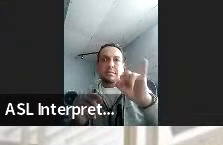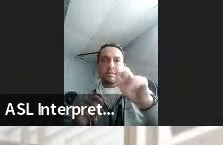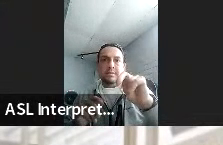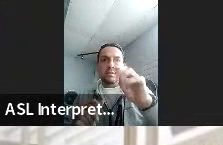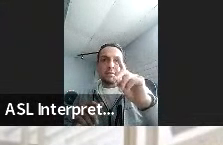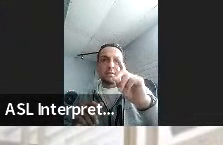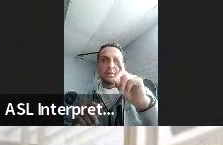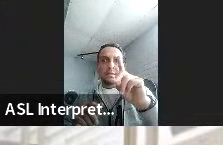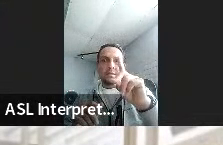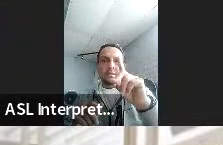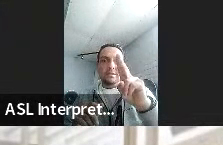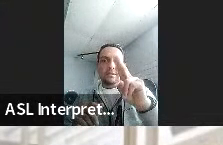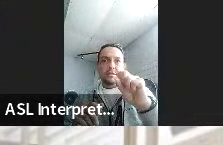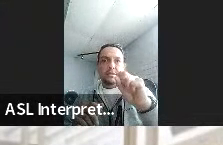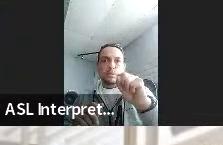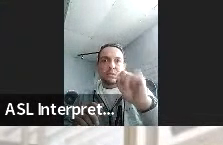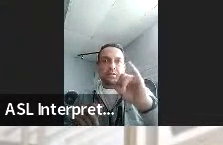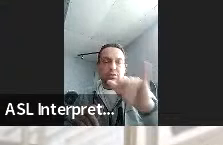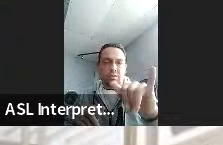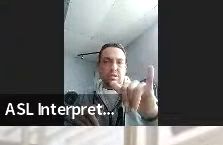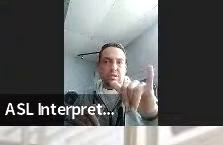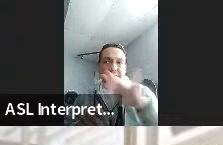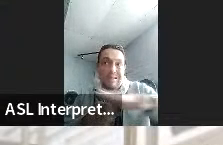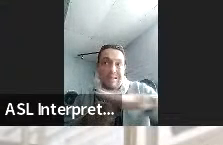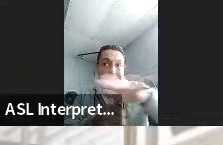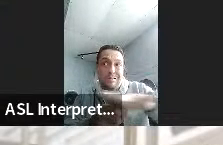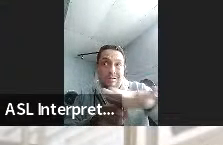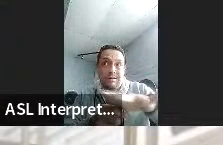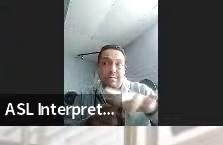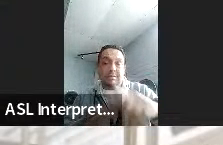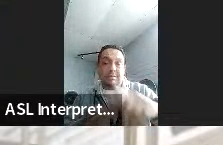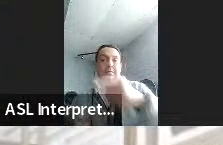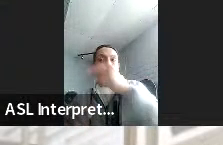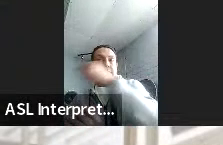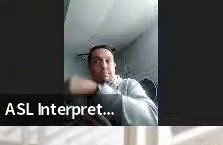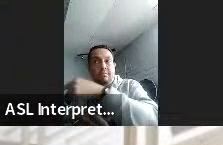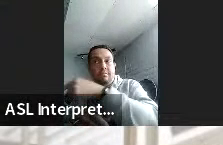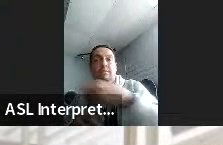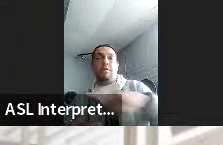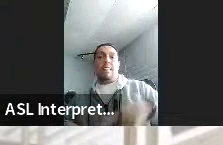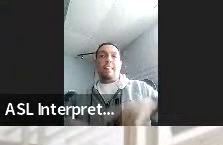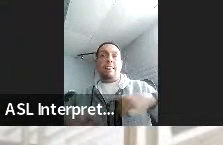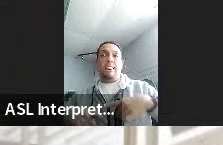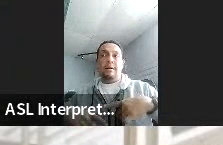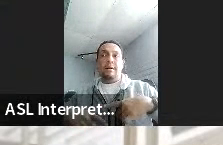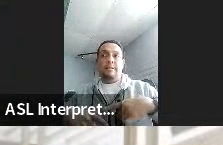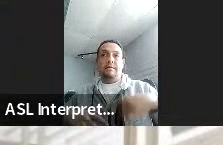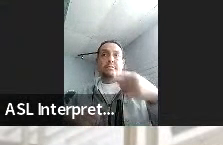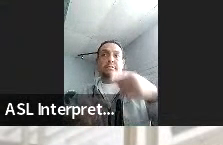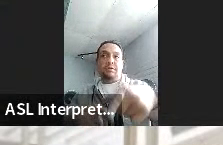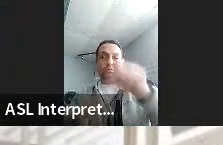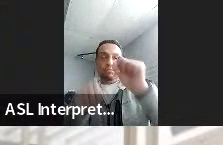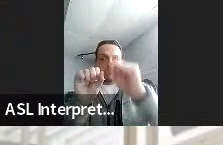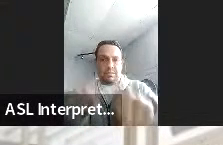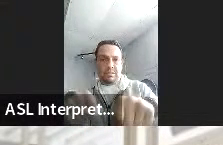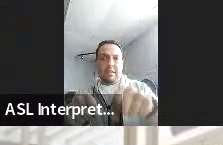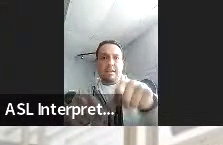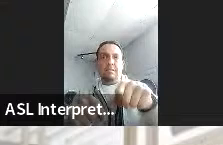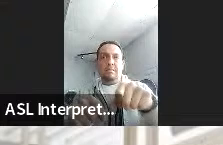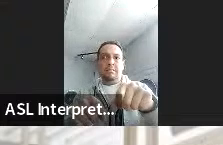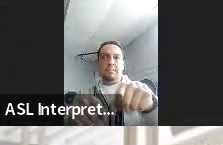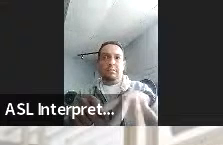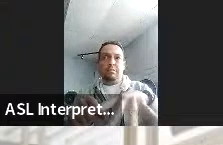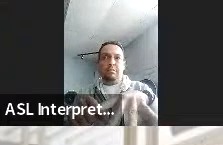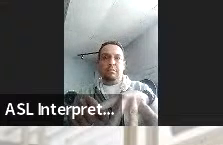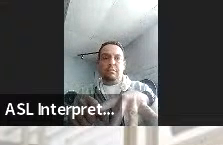life sciences business, unless you have the potential for environmental hazards, you are appropriate to locate in commercial areas. And we think that